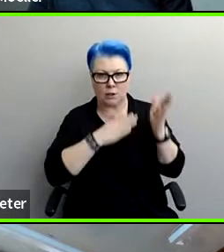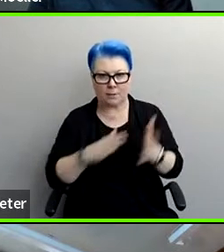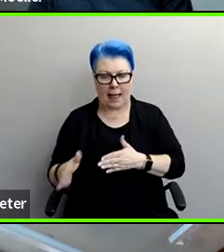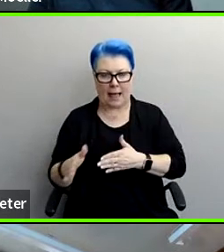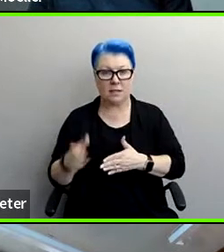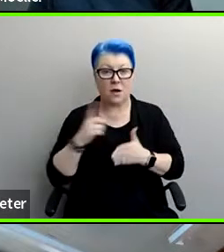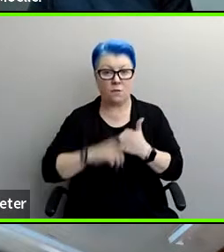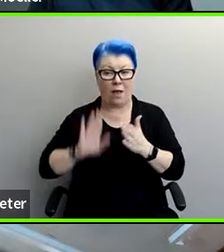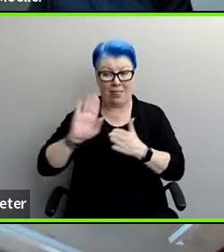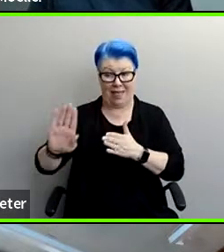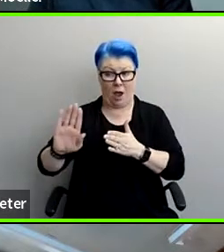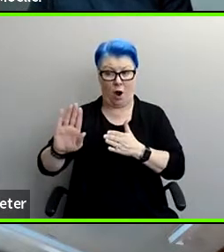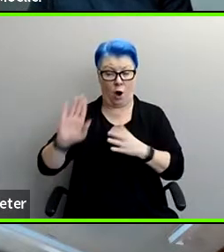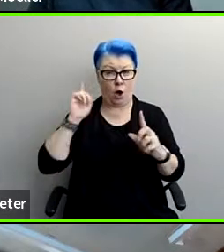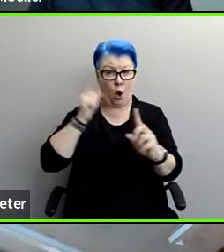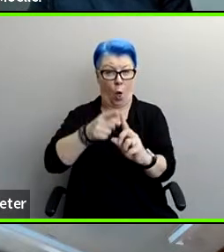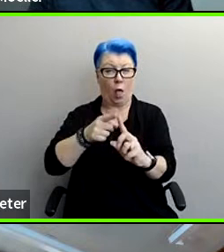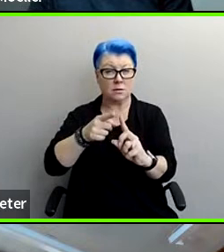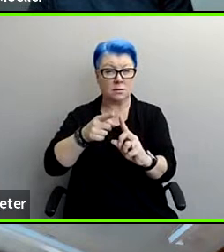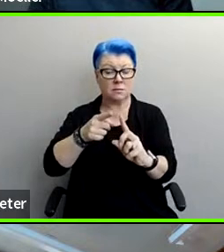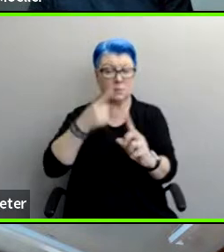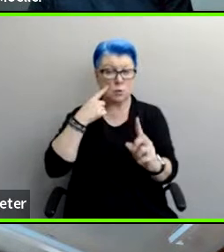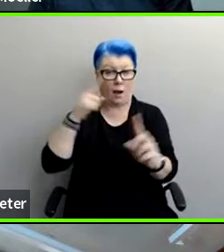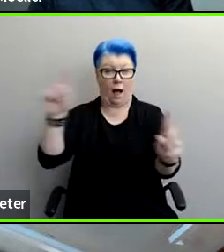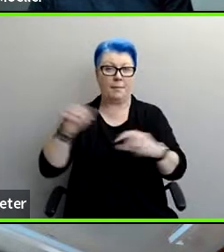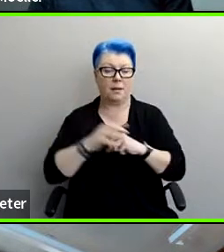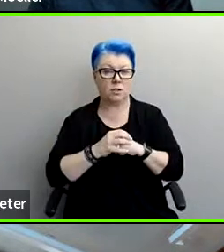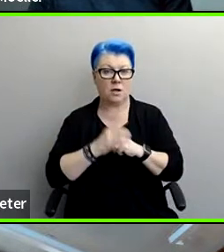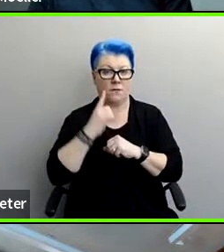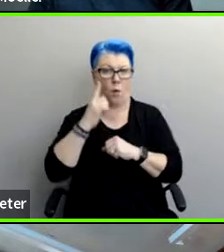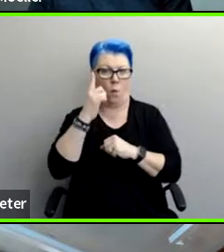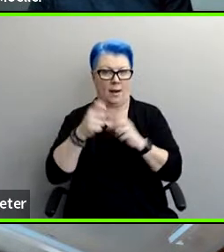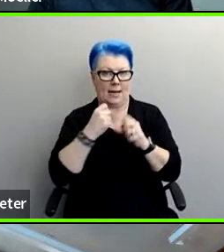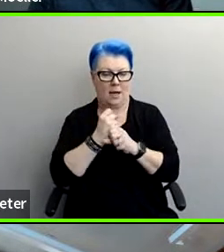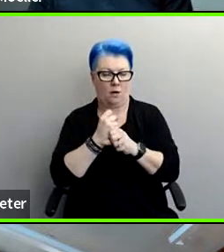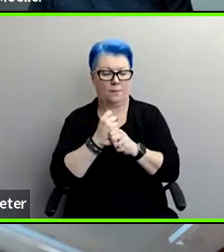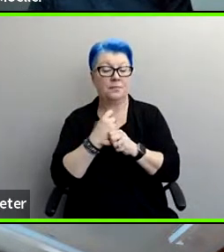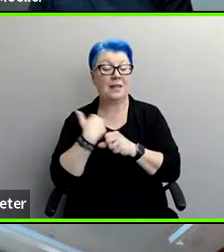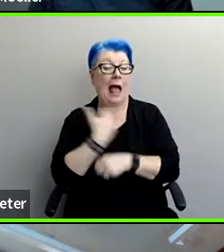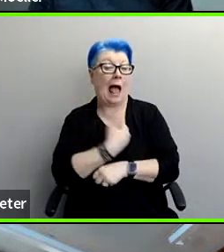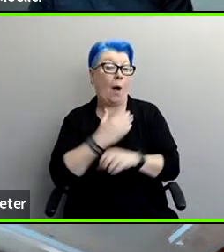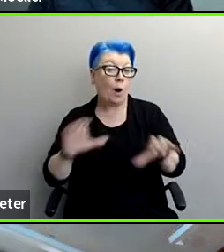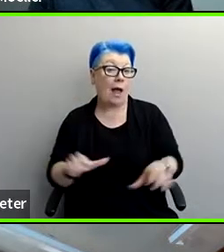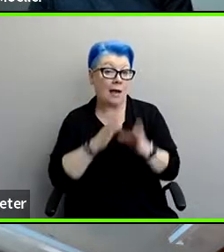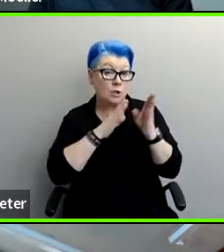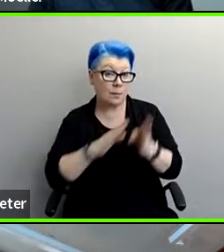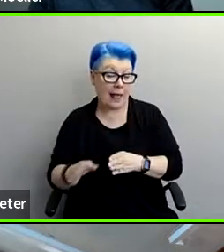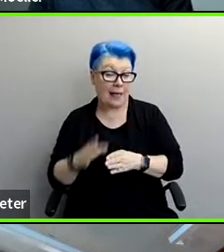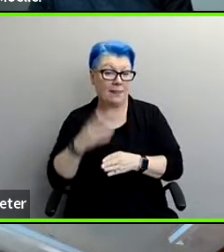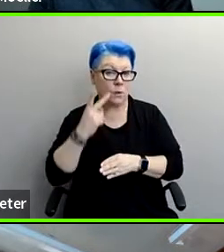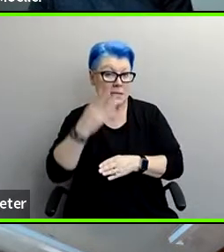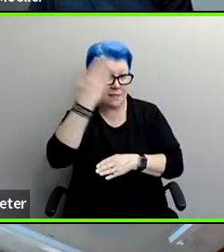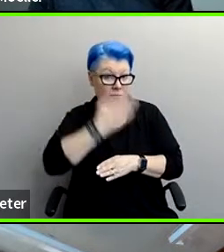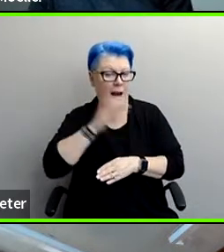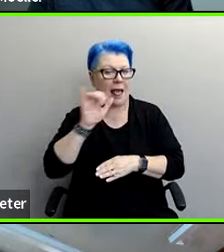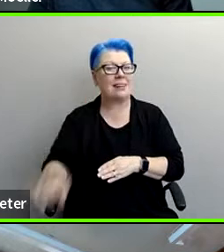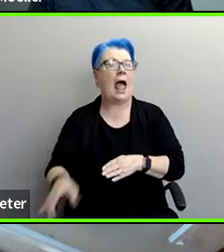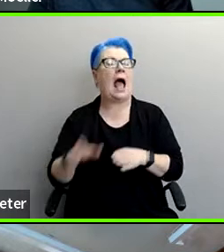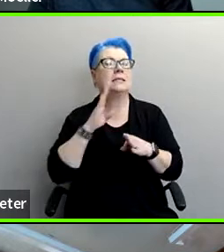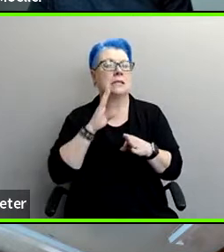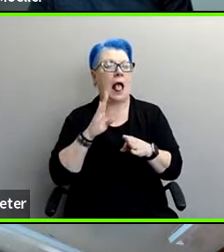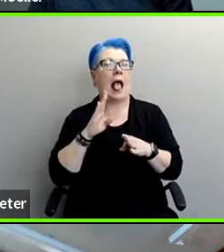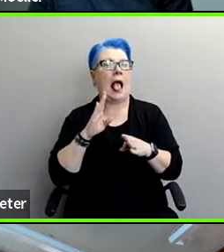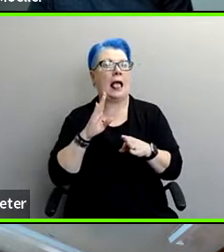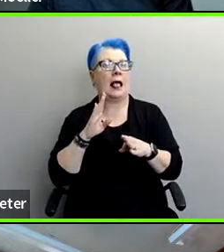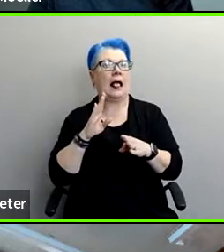they plan to accomplish in that year. The action plans that we're referring to on the front, though, is the overarching plan